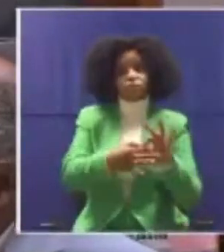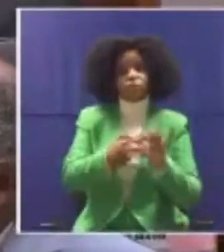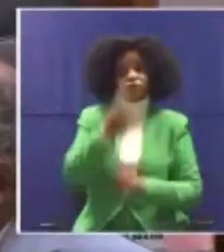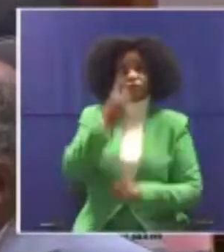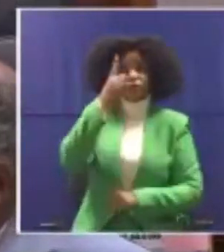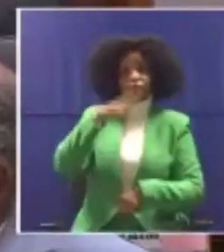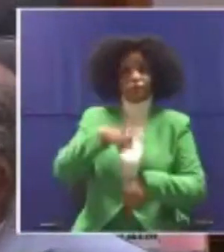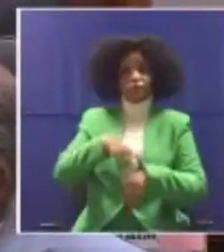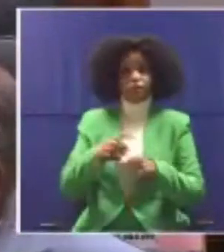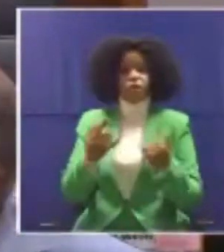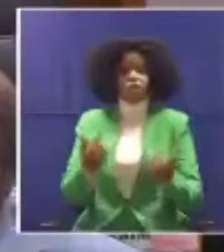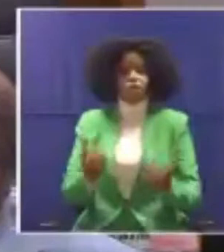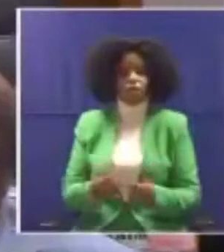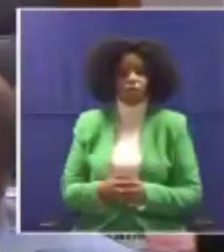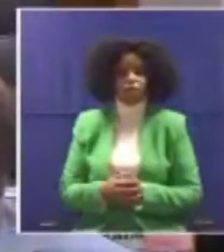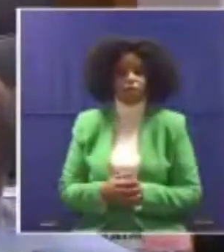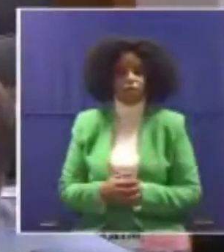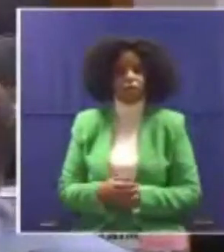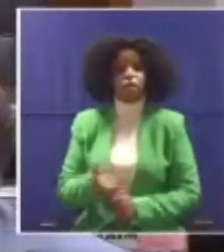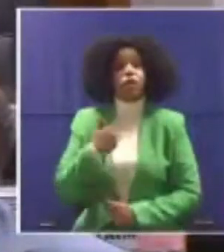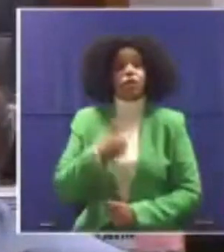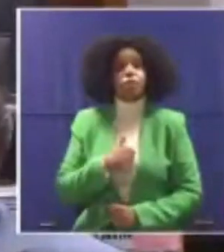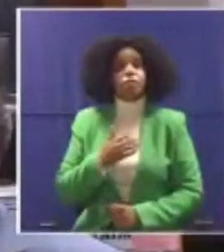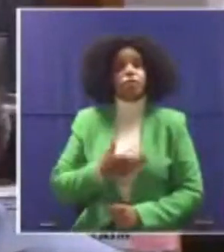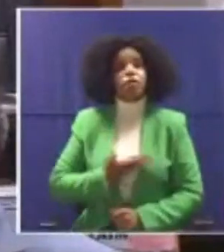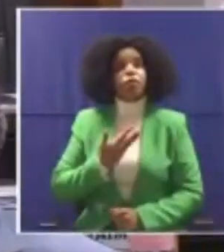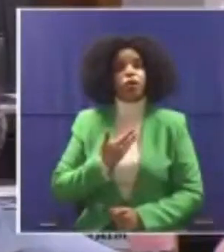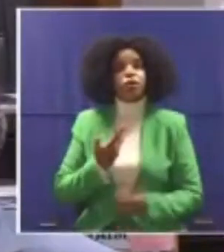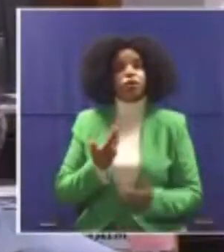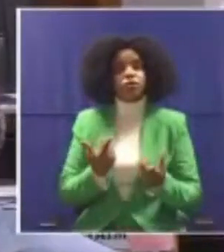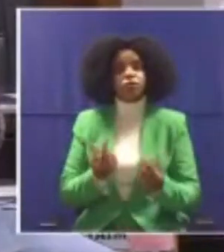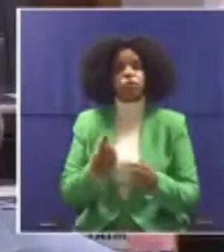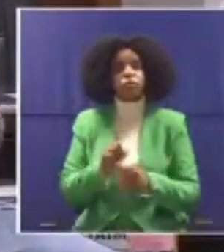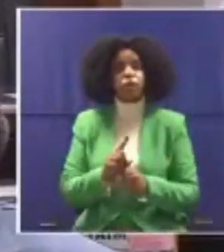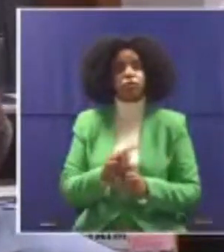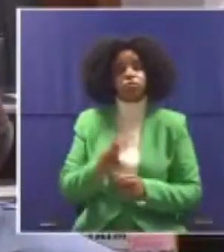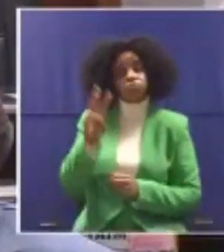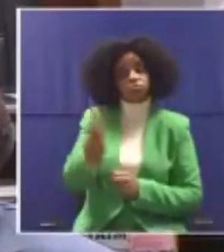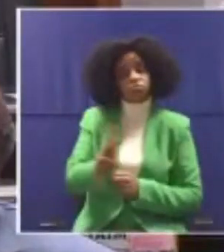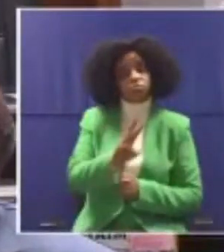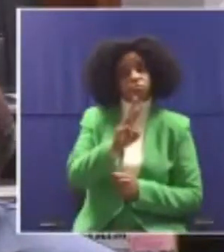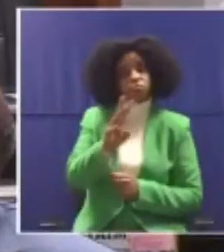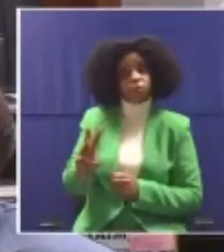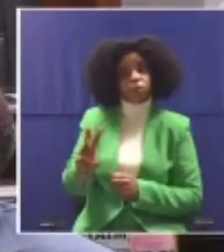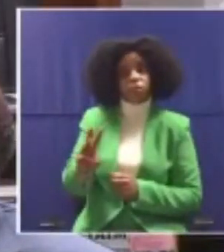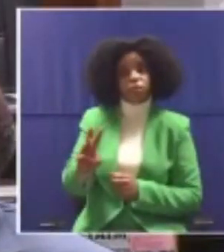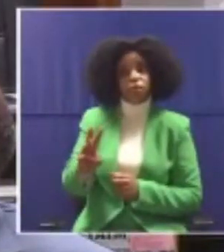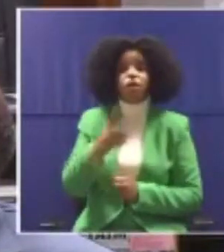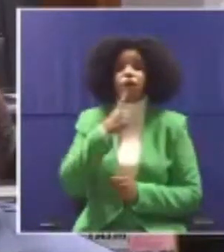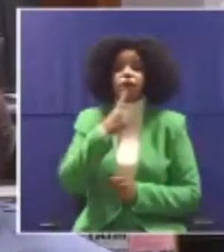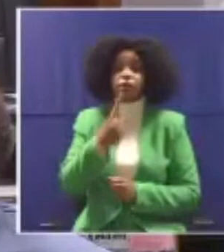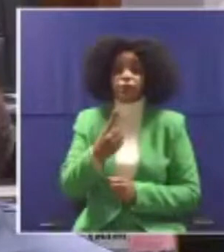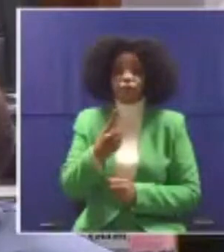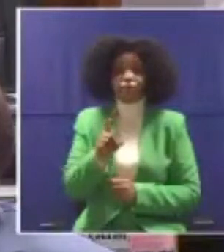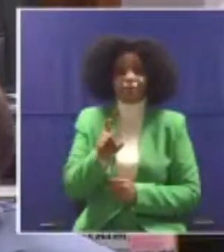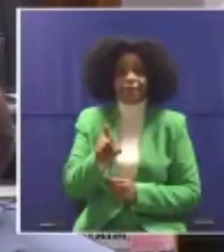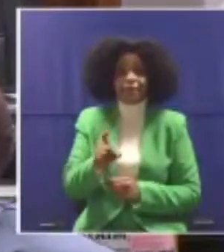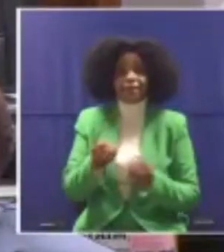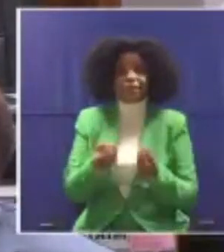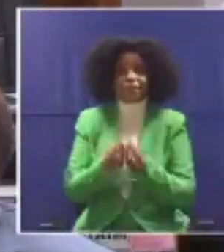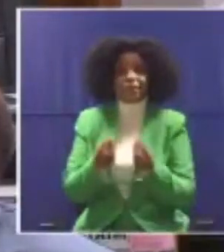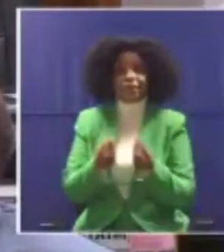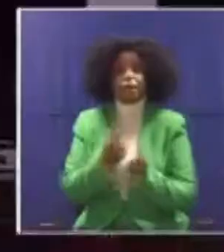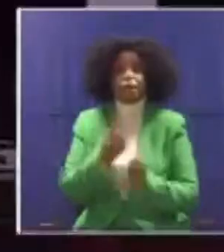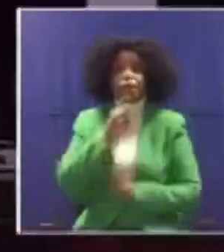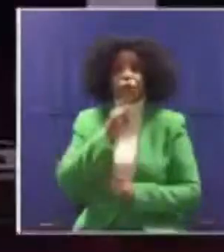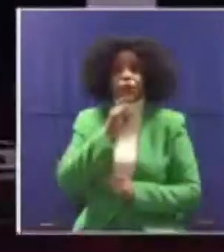send perhaps a warning that if we want to talk about legislation, legislation should not be something that should be used